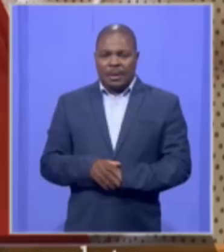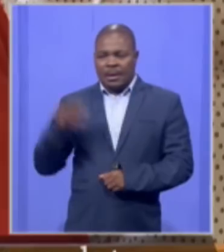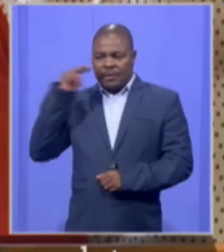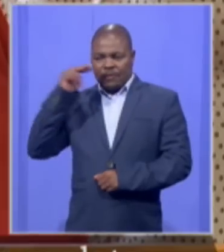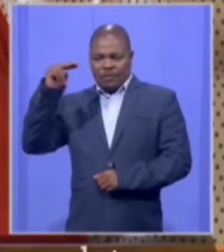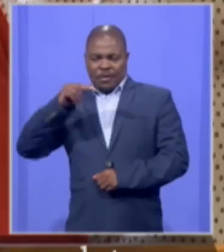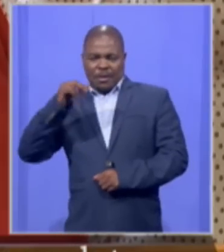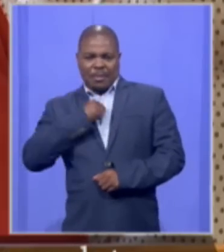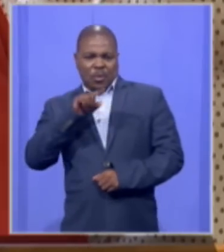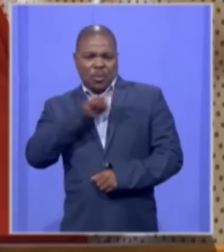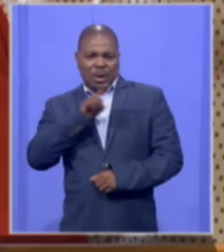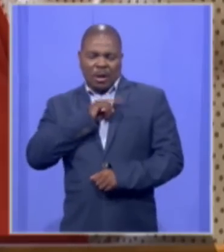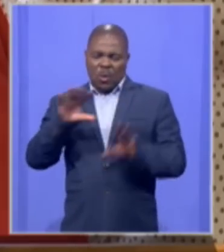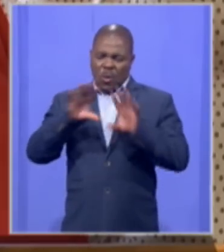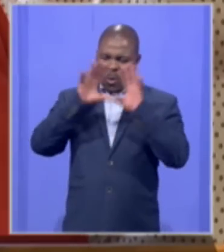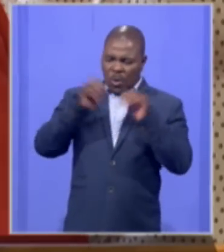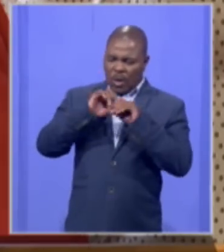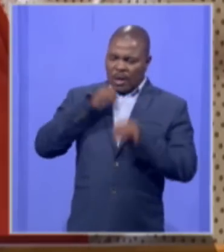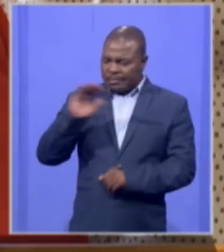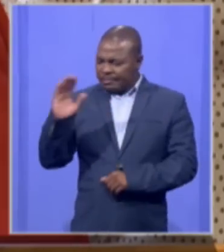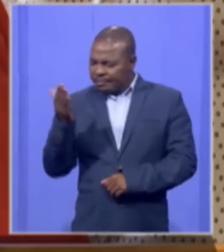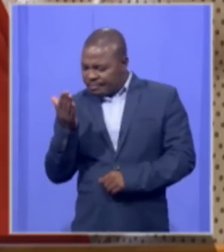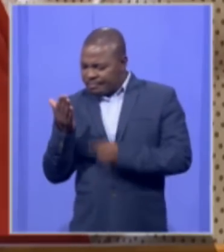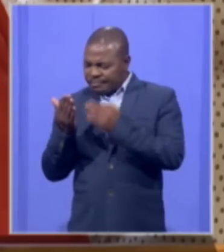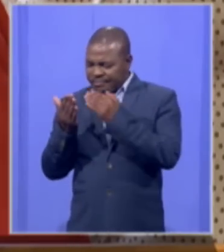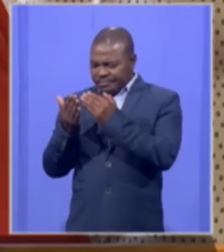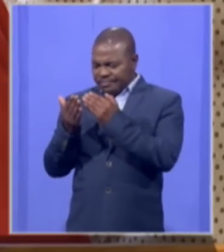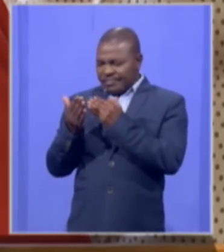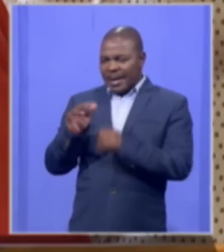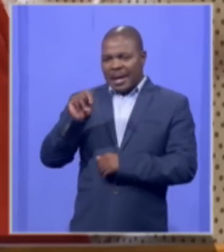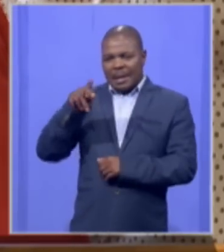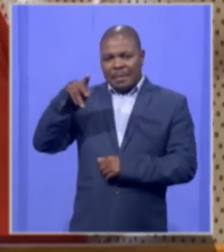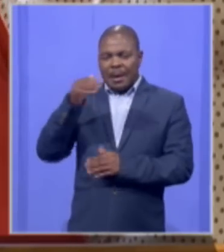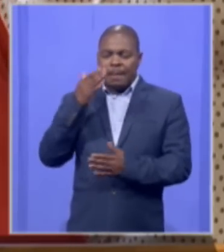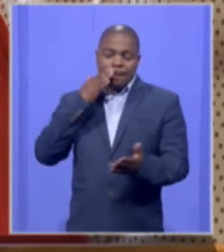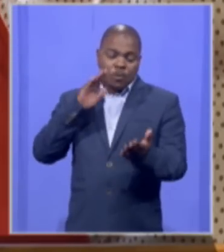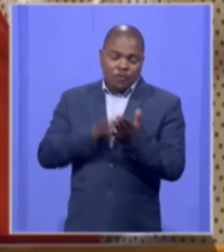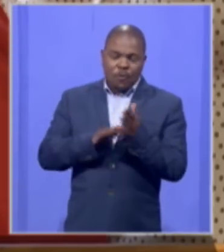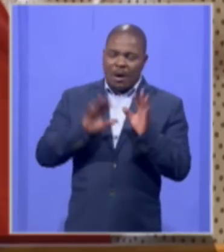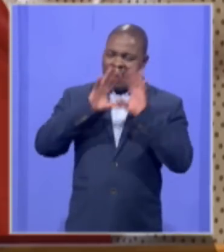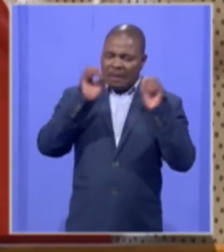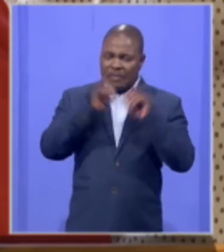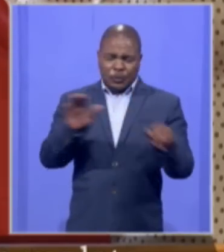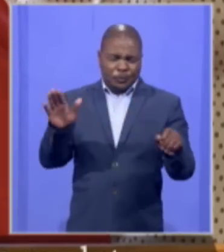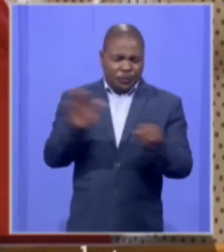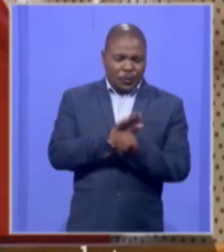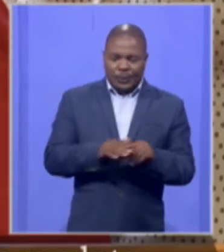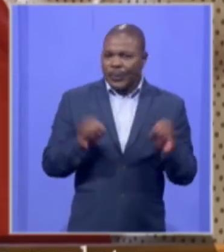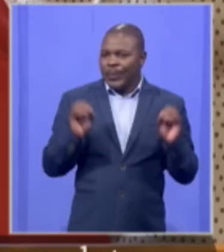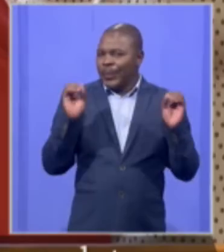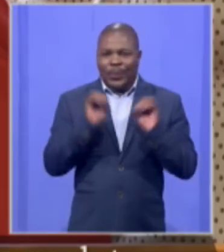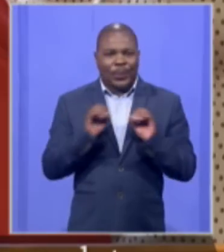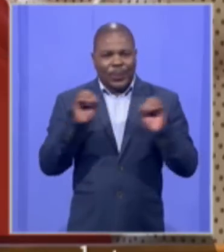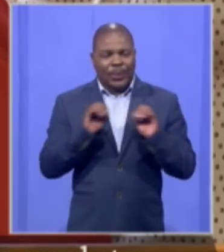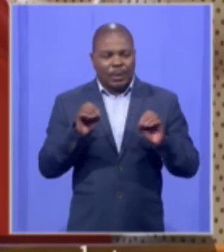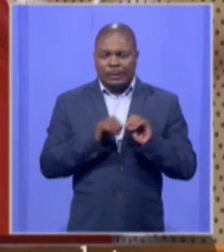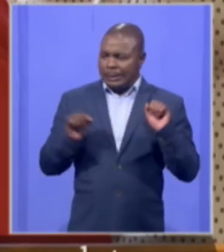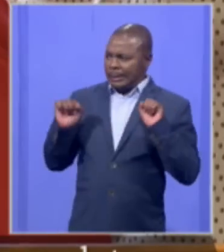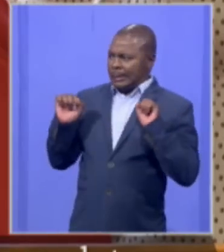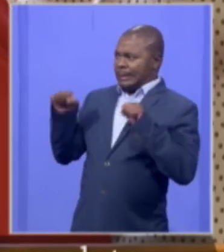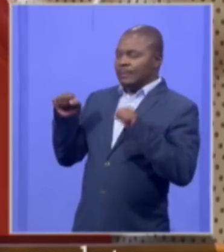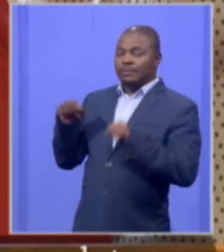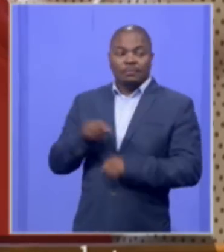light of all the circumstances of the case, that the state has not proved its case beyond reasonable doubt. Yes! Quiet,